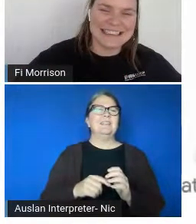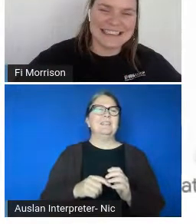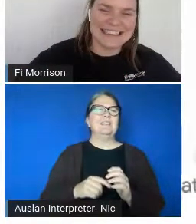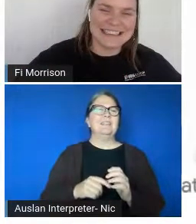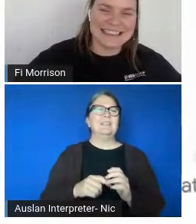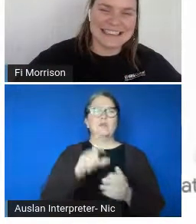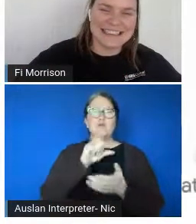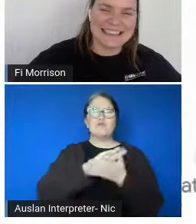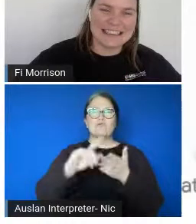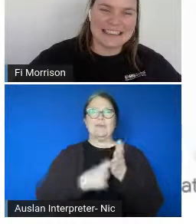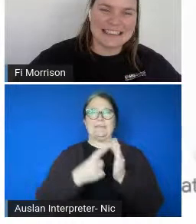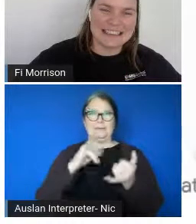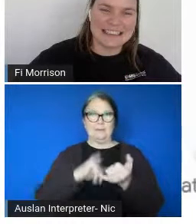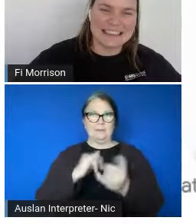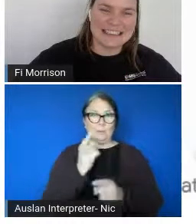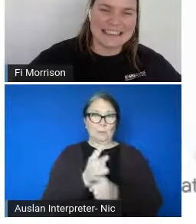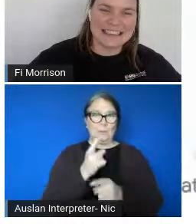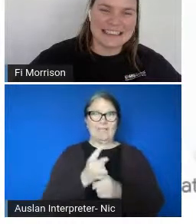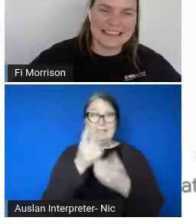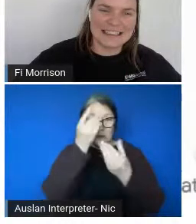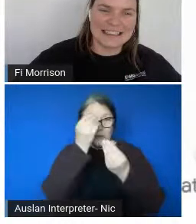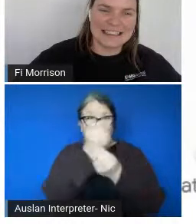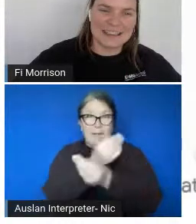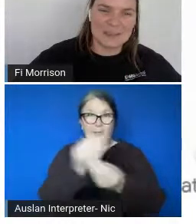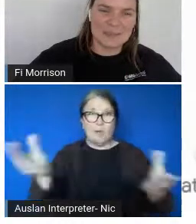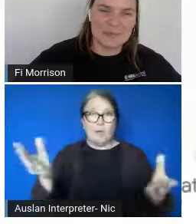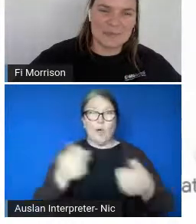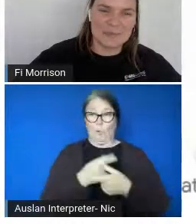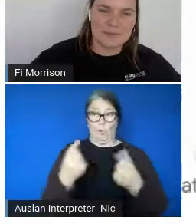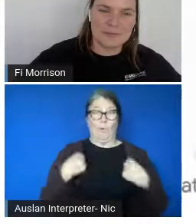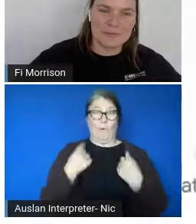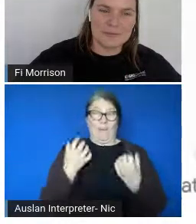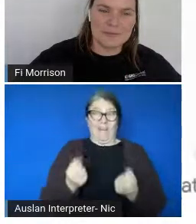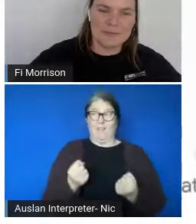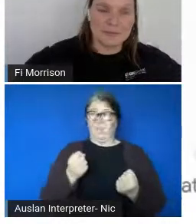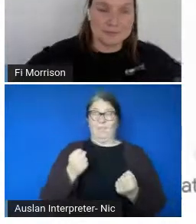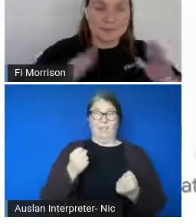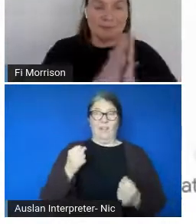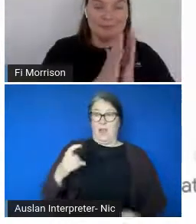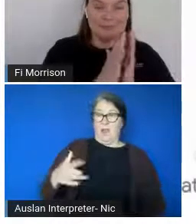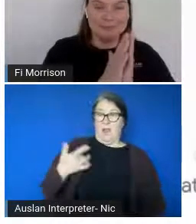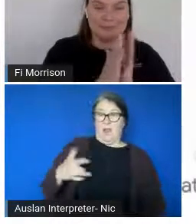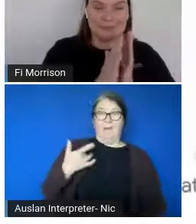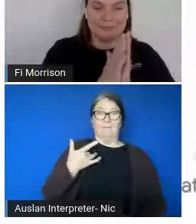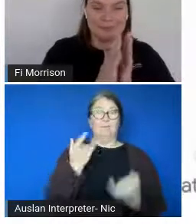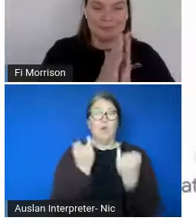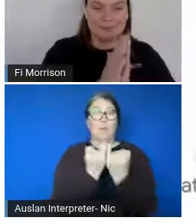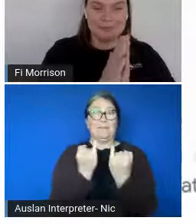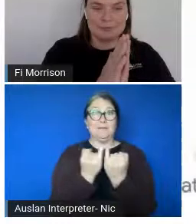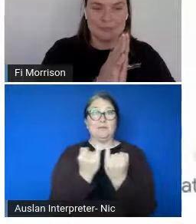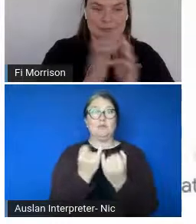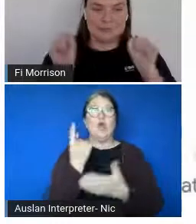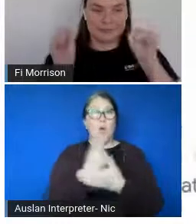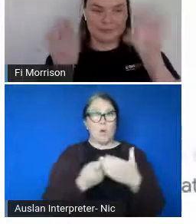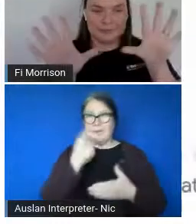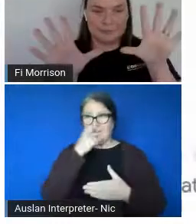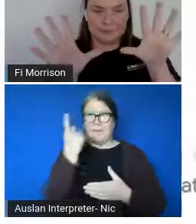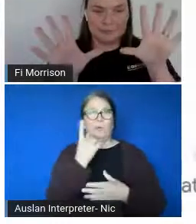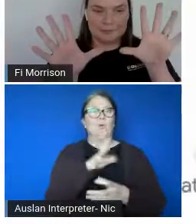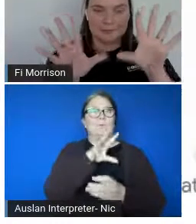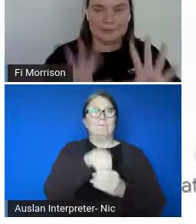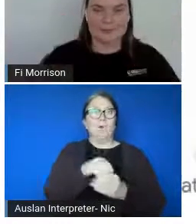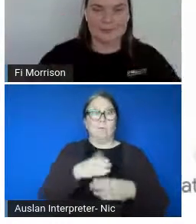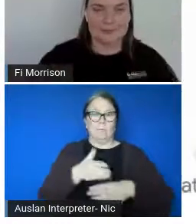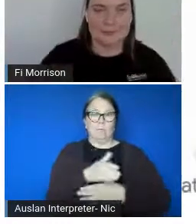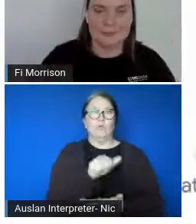knows, we are running a live competition at the end of this workshop. Only people who are here live